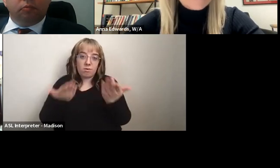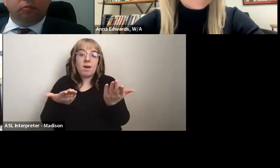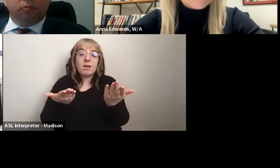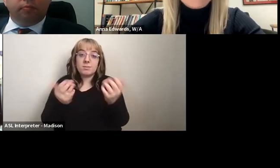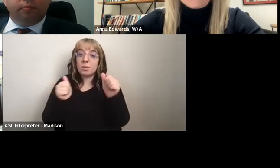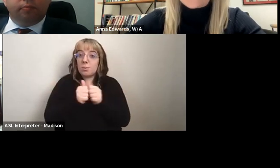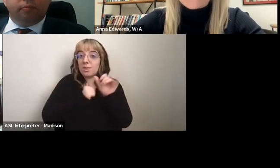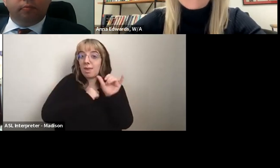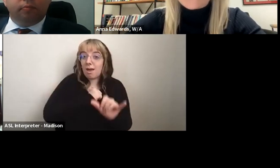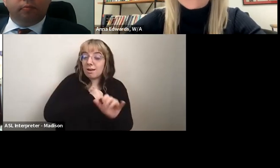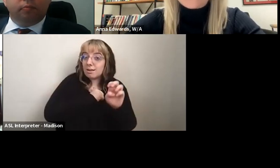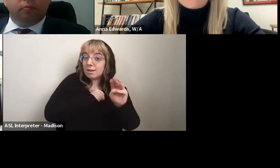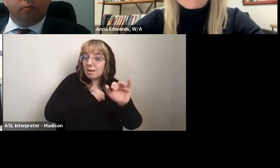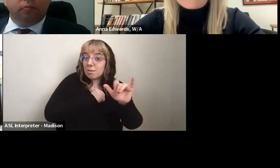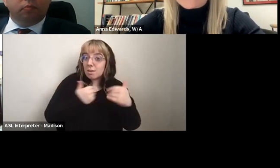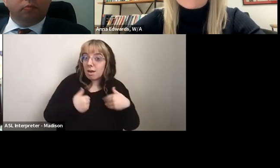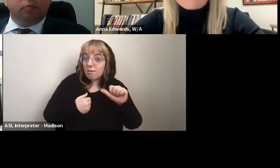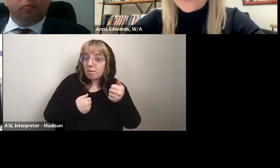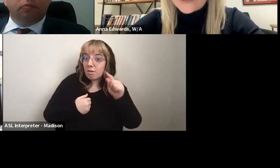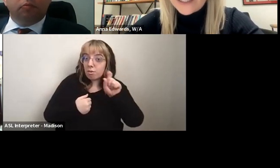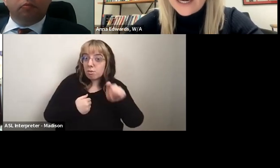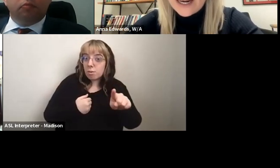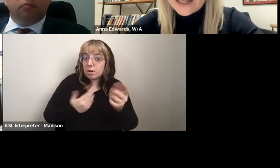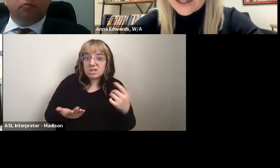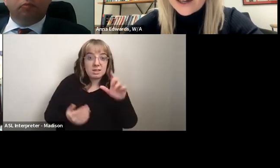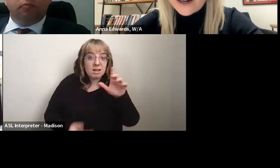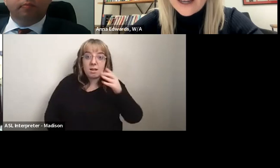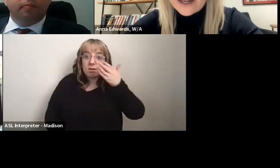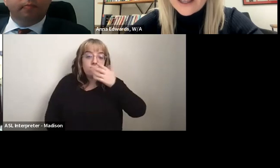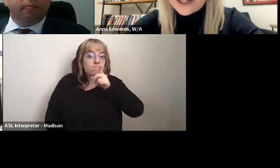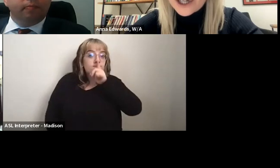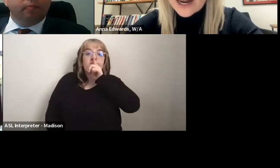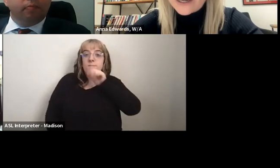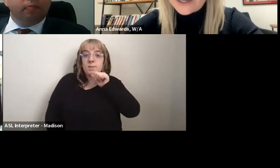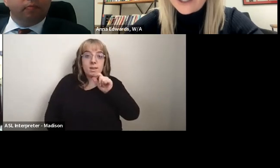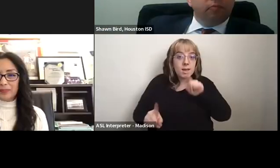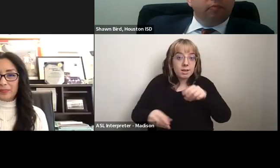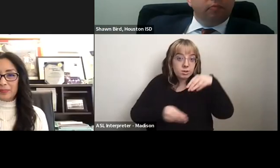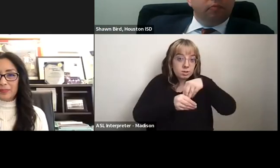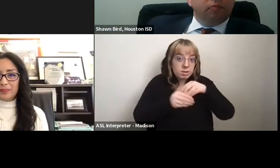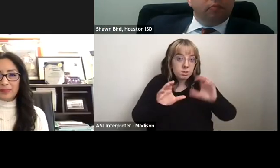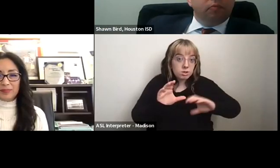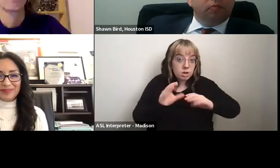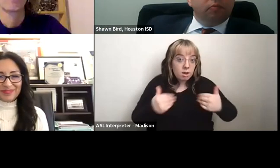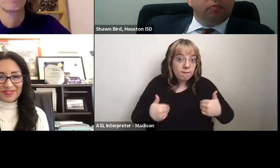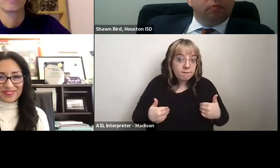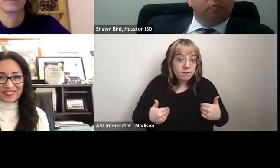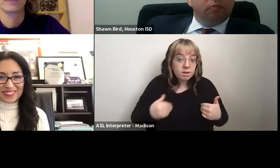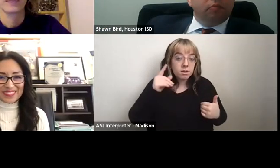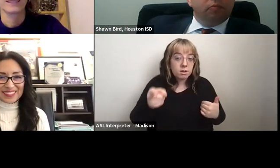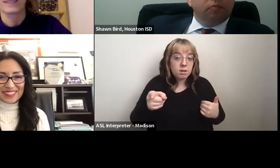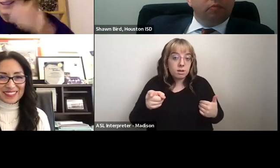with that, Emily, are there any questions that we didn't answer in the chat? Just looking at